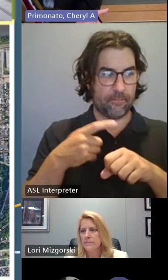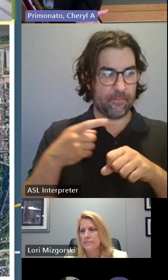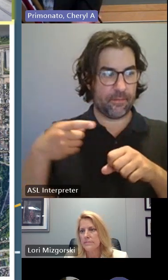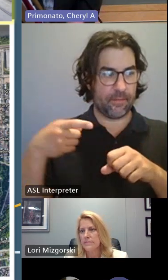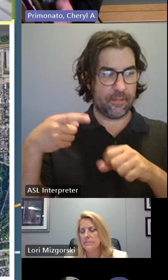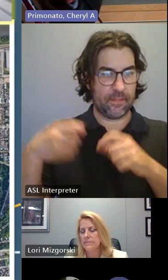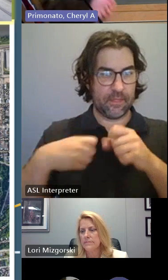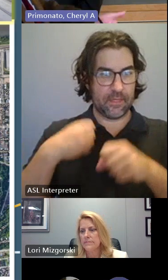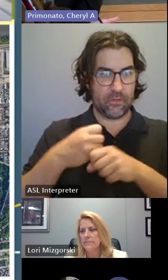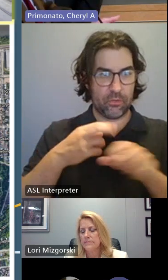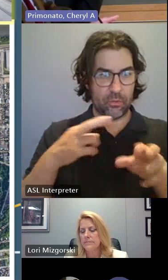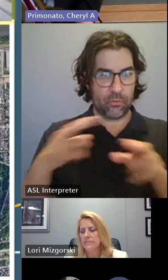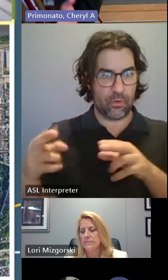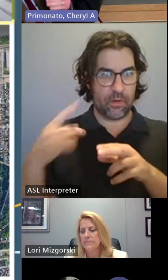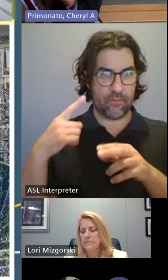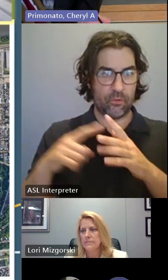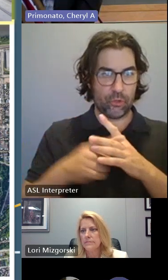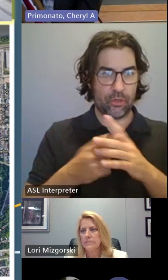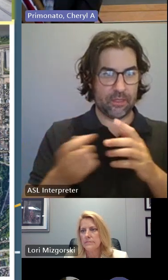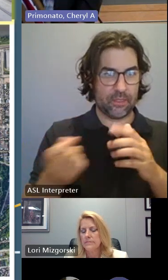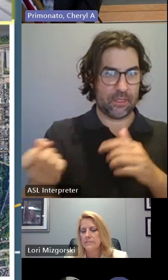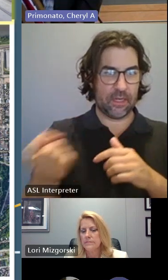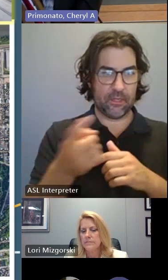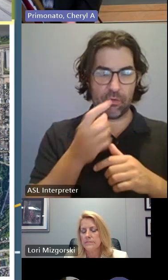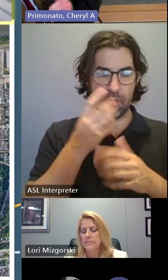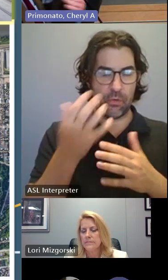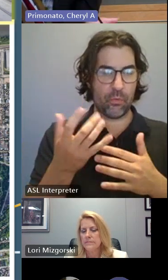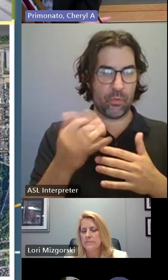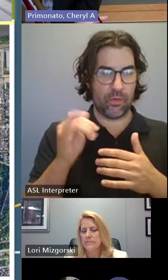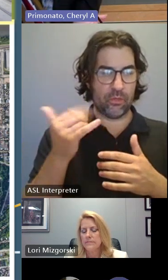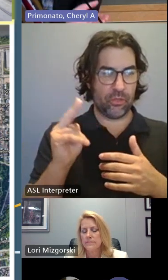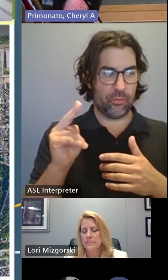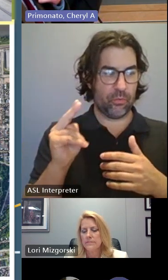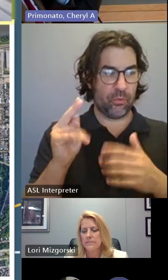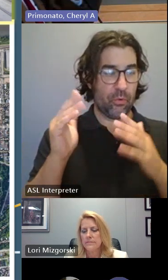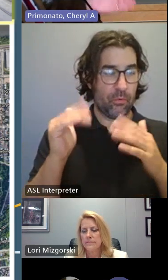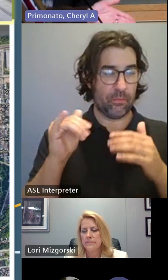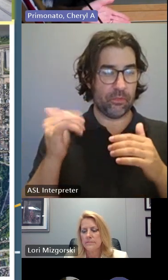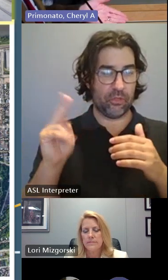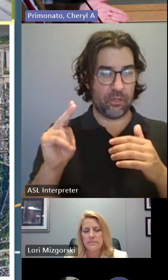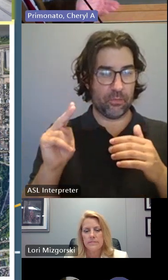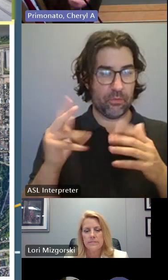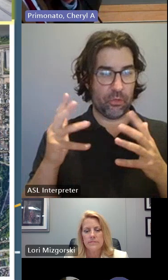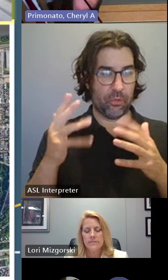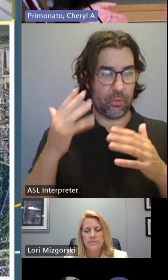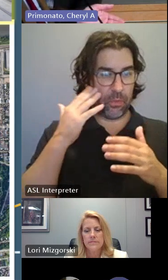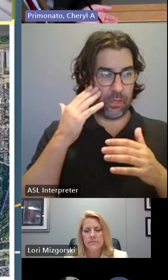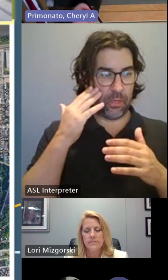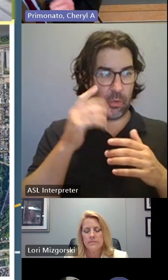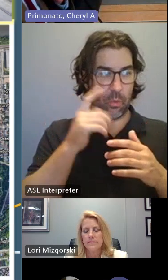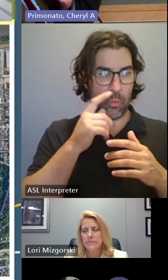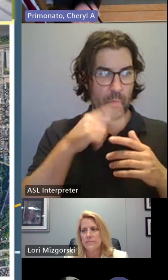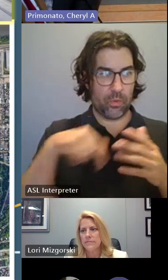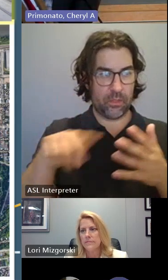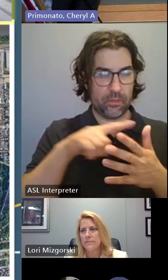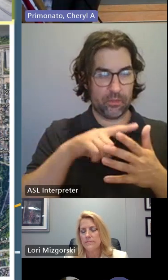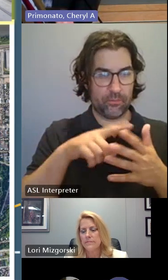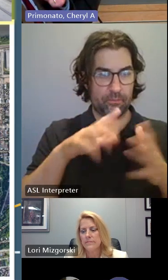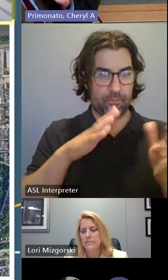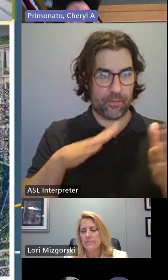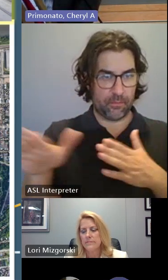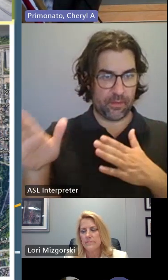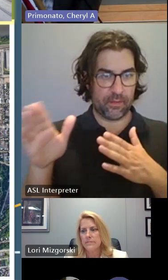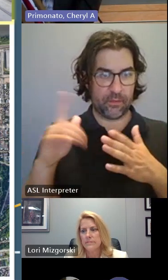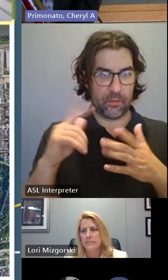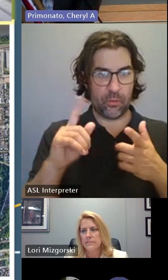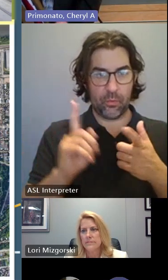get ready for the start of next year. We're not going to wait till January. Hopefully by January, we already know who those groups are, what the plan is, when we're